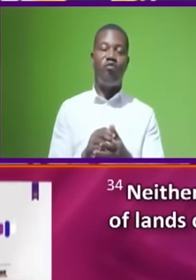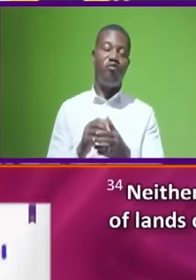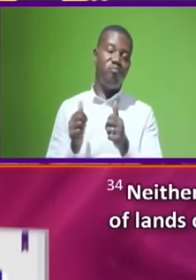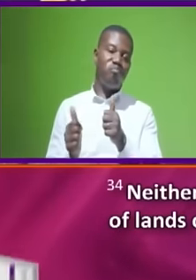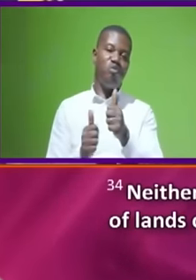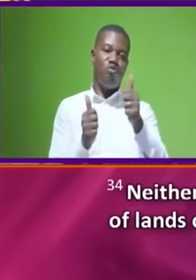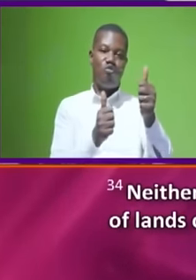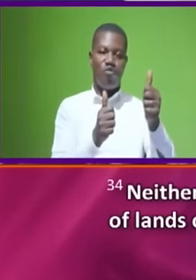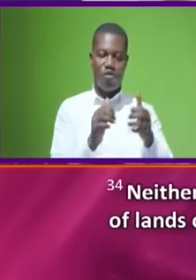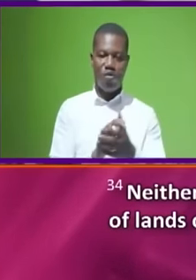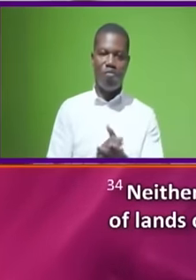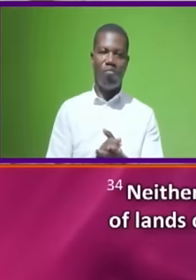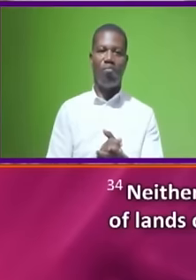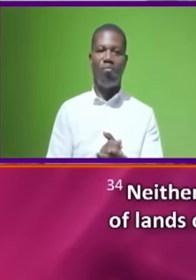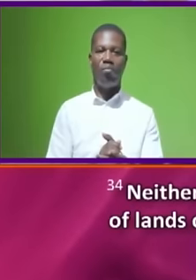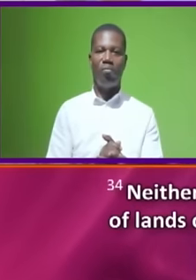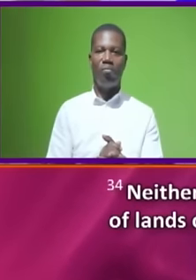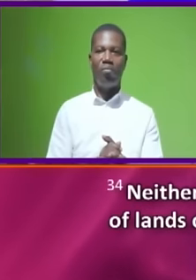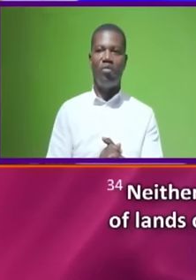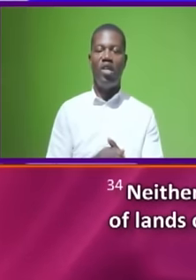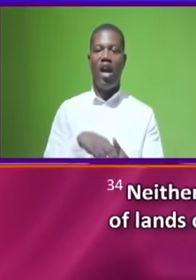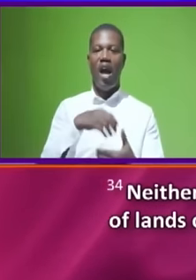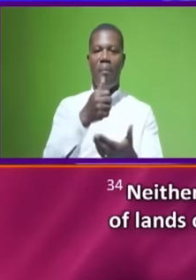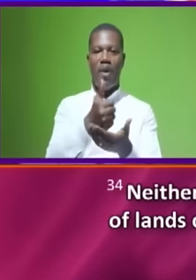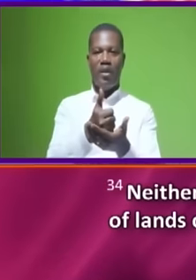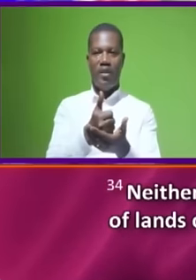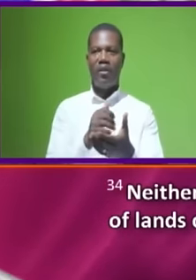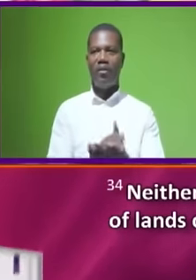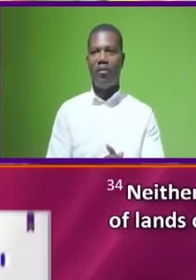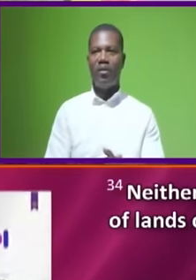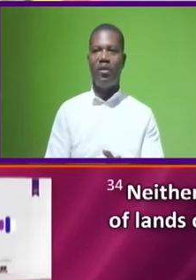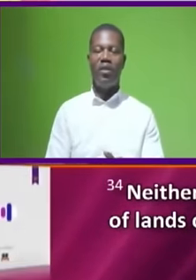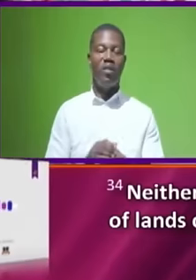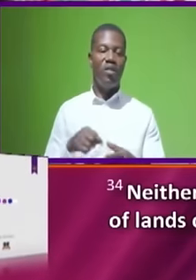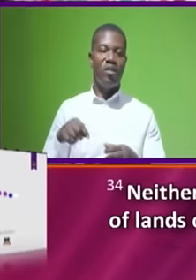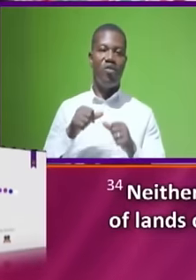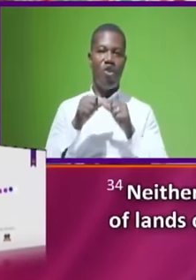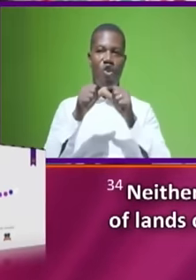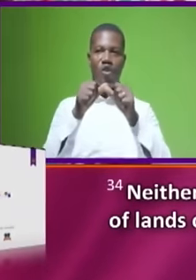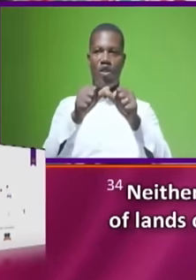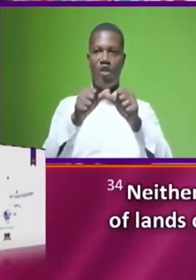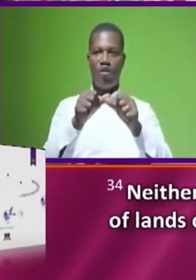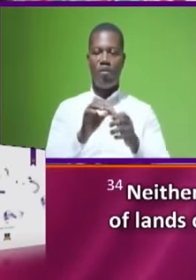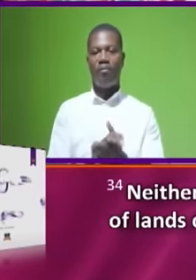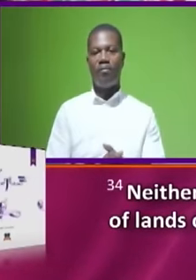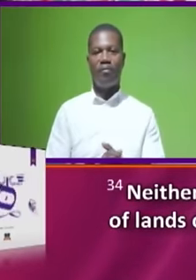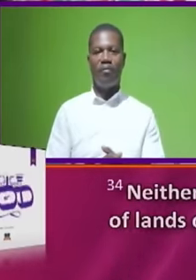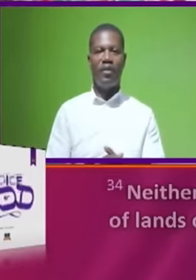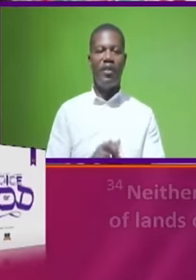were 12 apostles. Amen. Amen. 35.